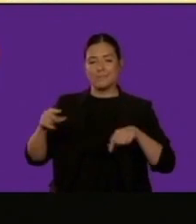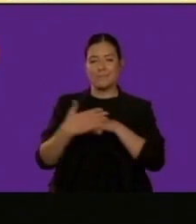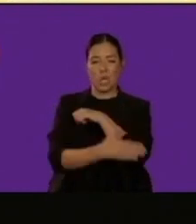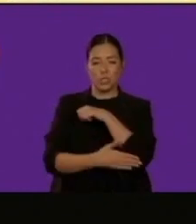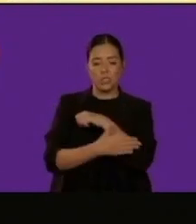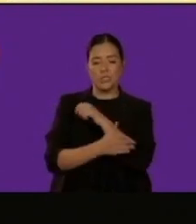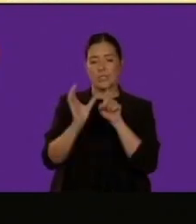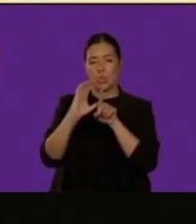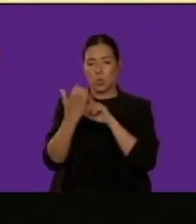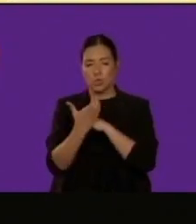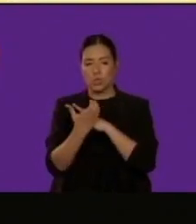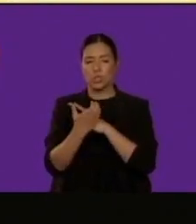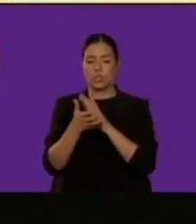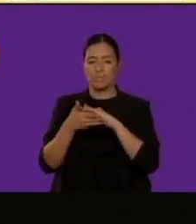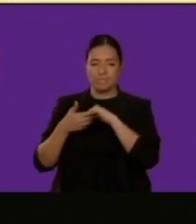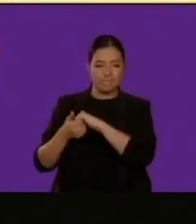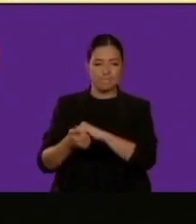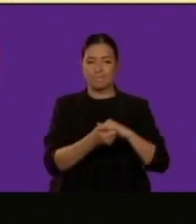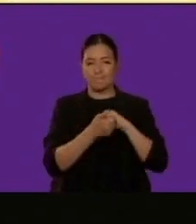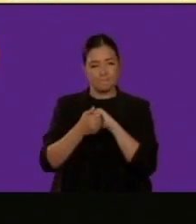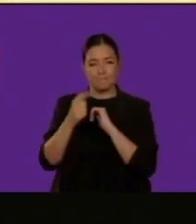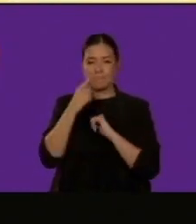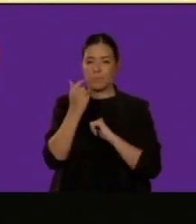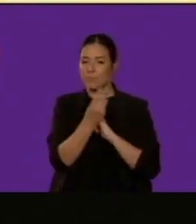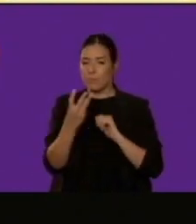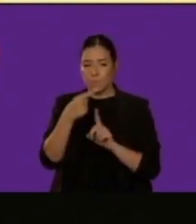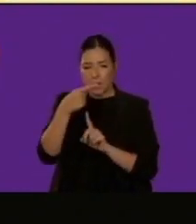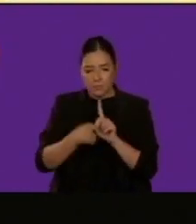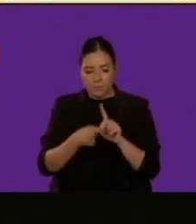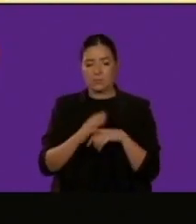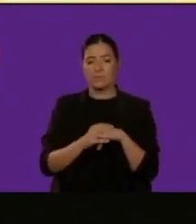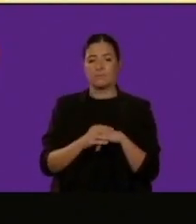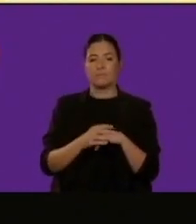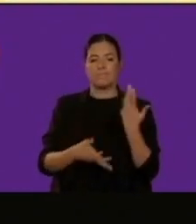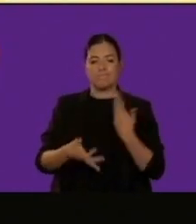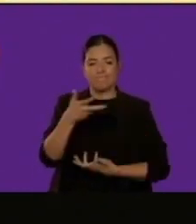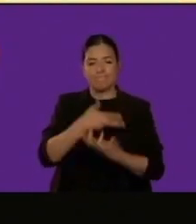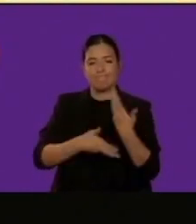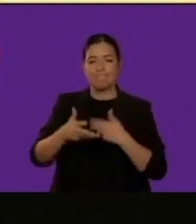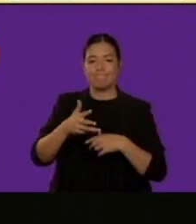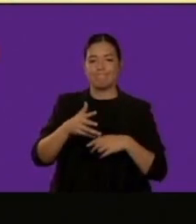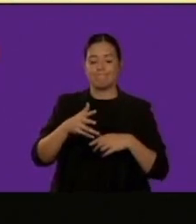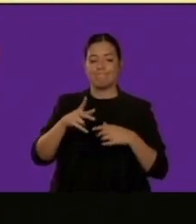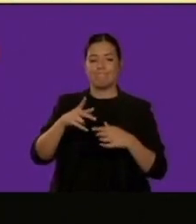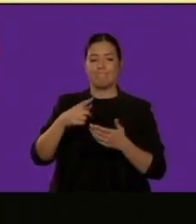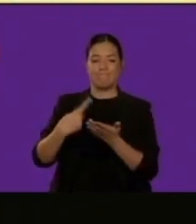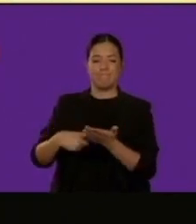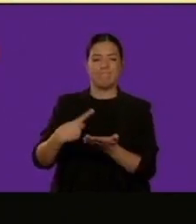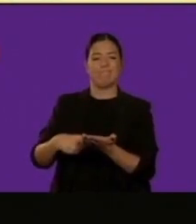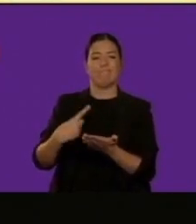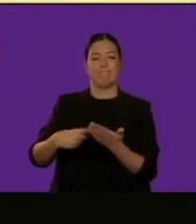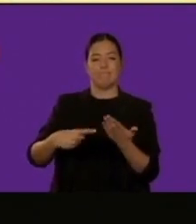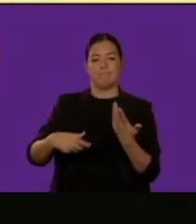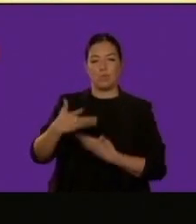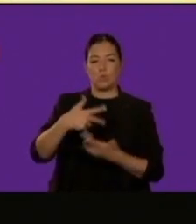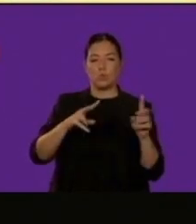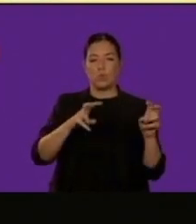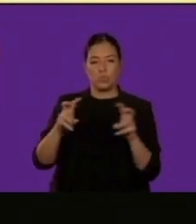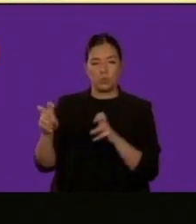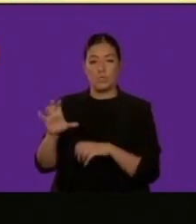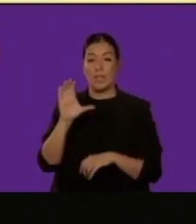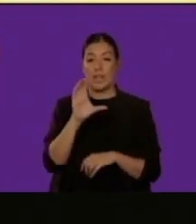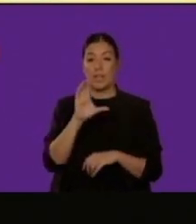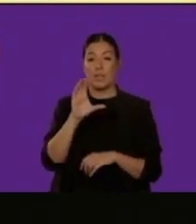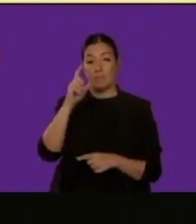them to work with their diversity, especially cultural diversity. This is the first idea, to let them